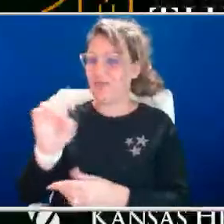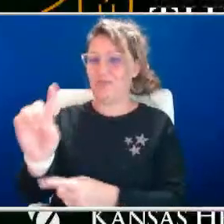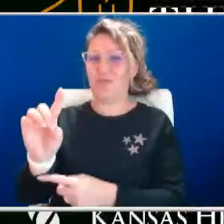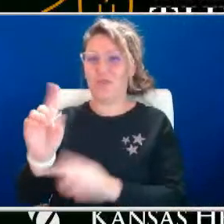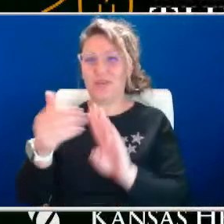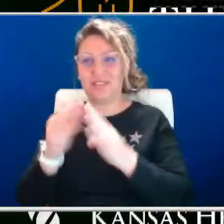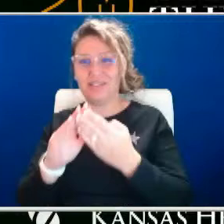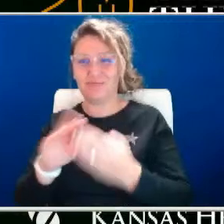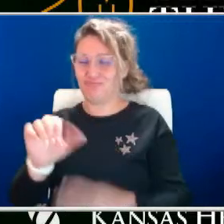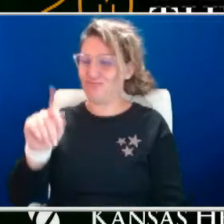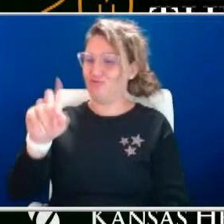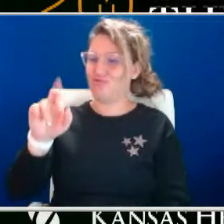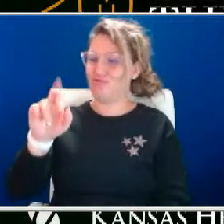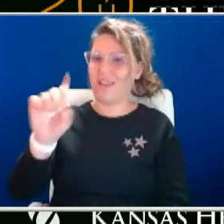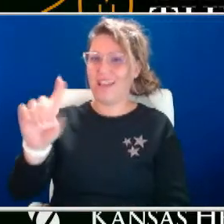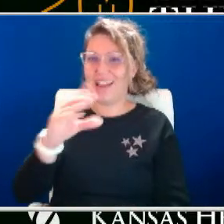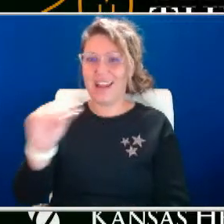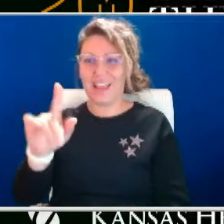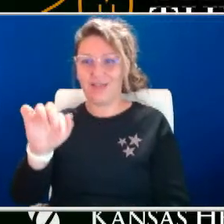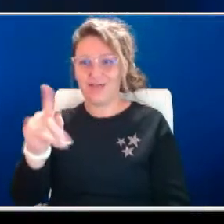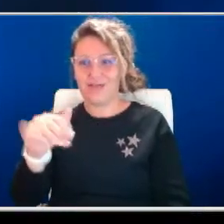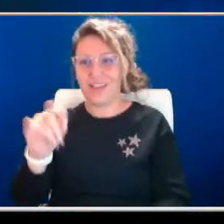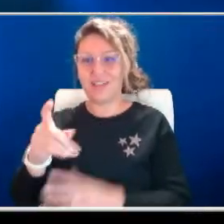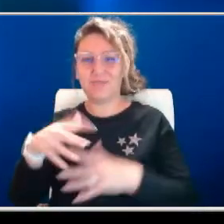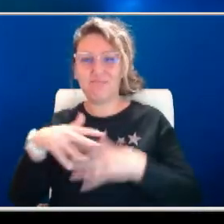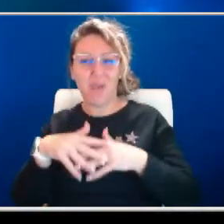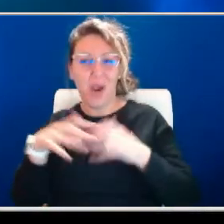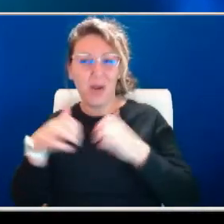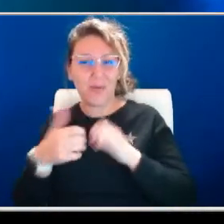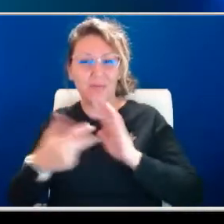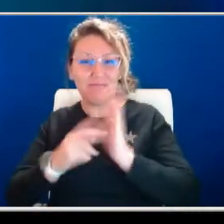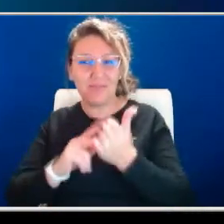Threads. We are going to party with a purpose. I'll see you then.